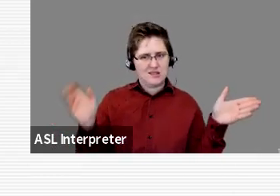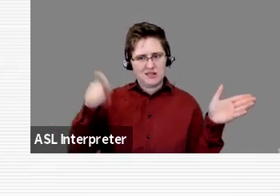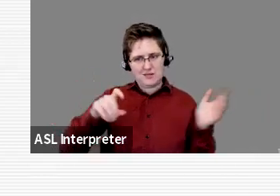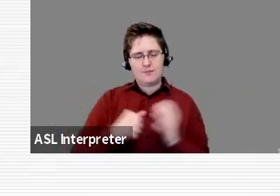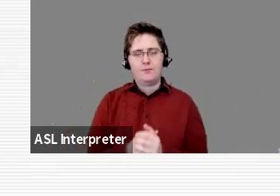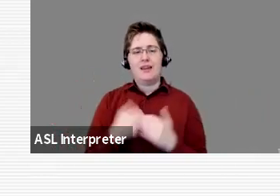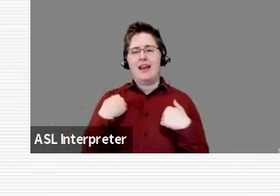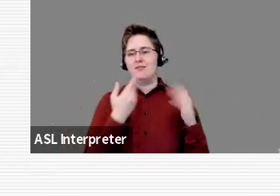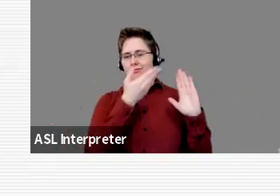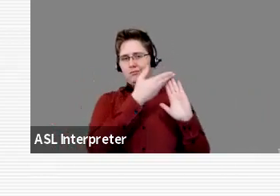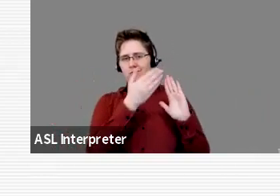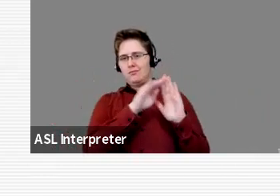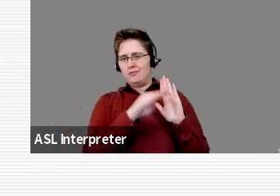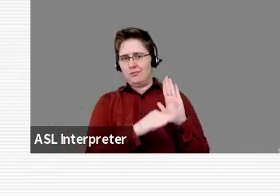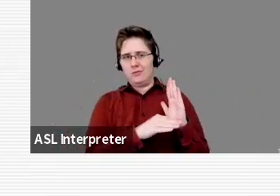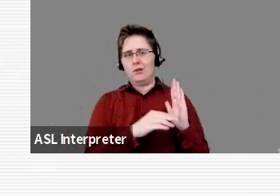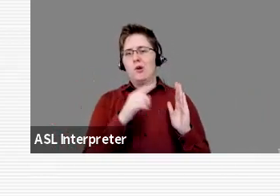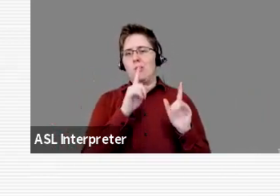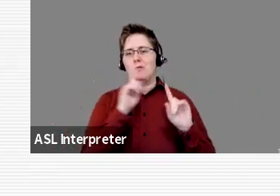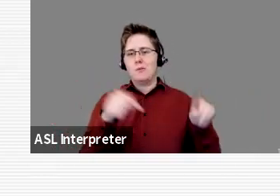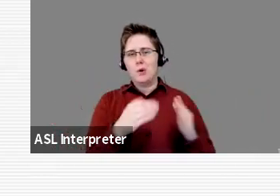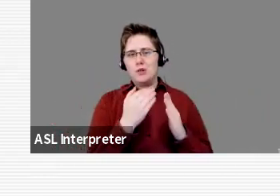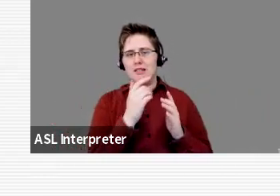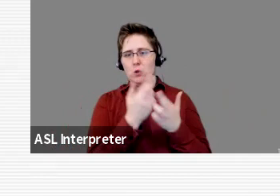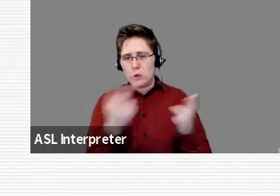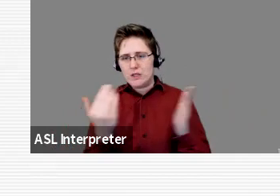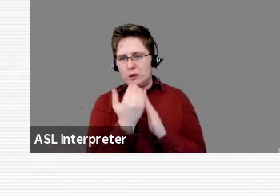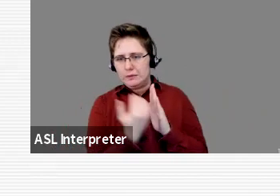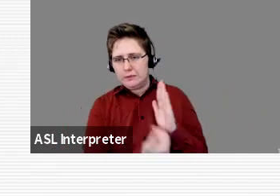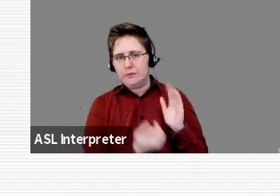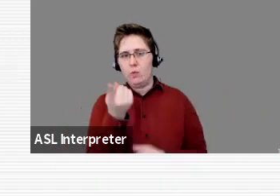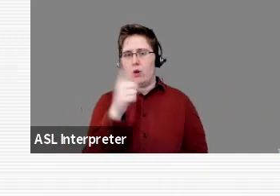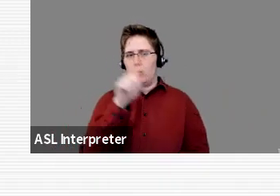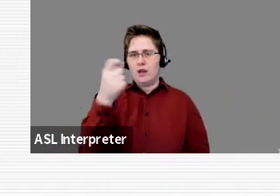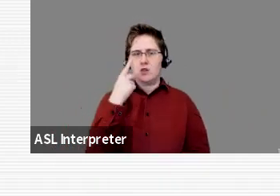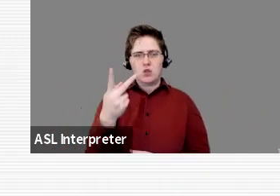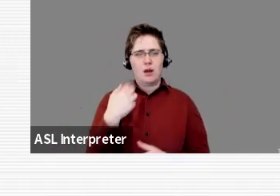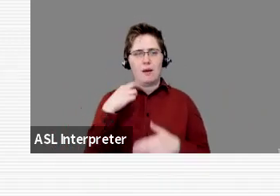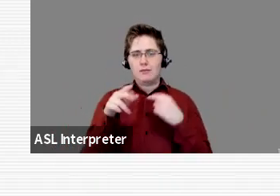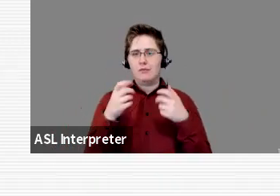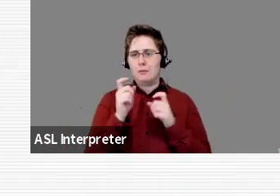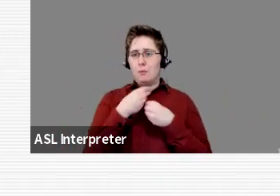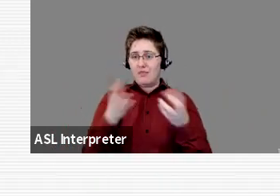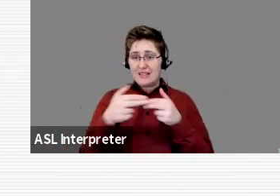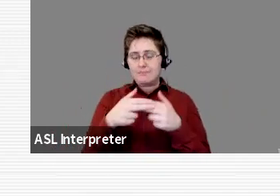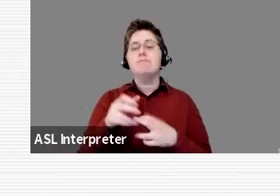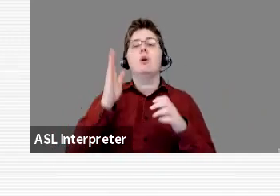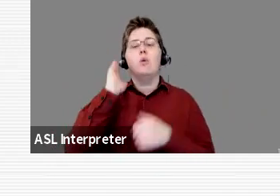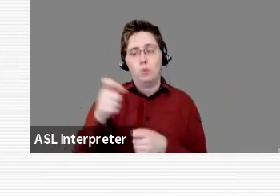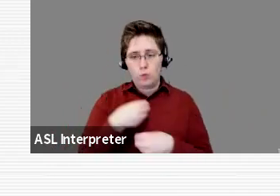have some reports, some resources for you. So I saw one question about getting the slides. We will make sure that you all get the